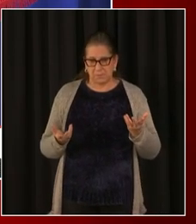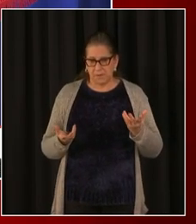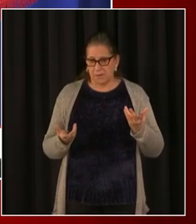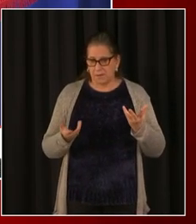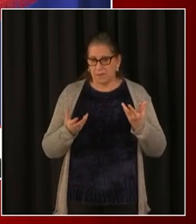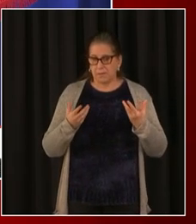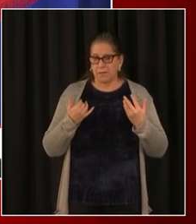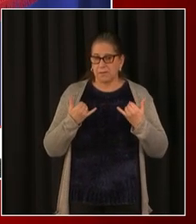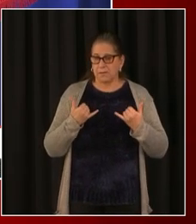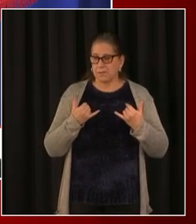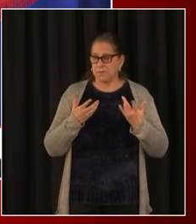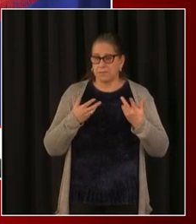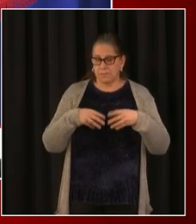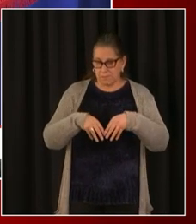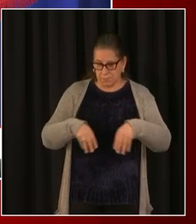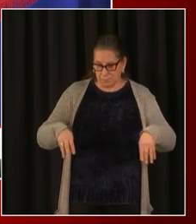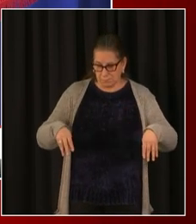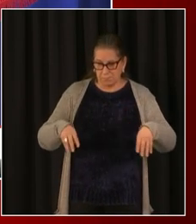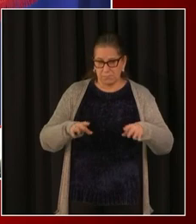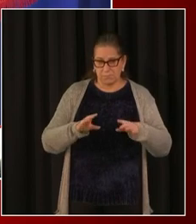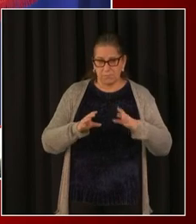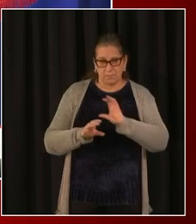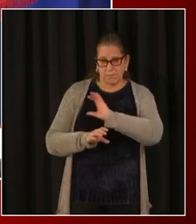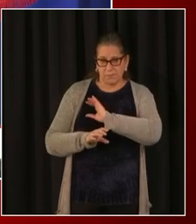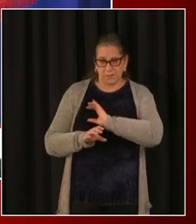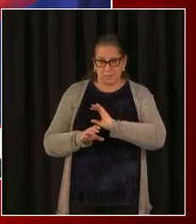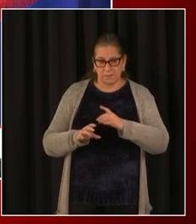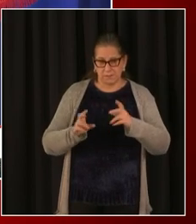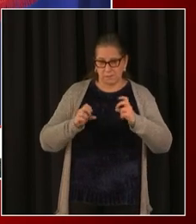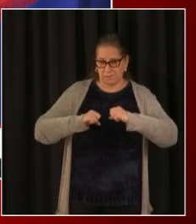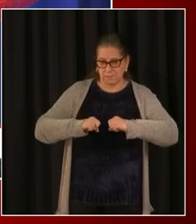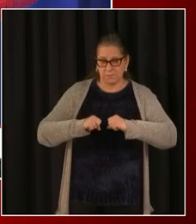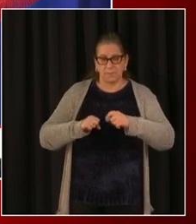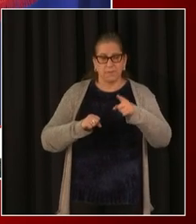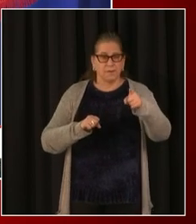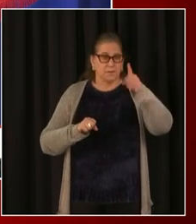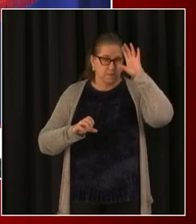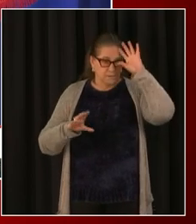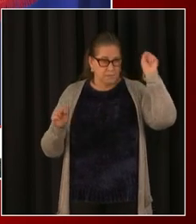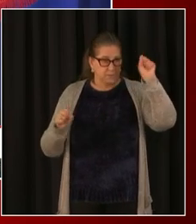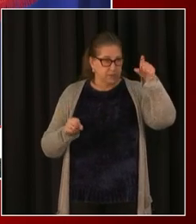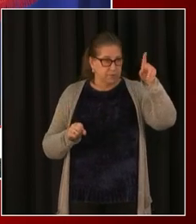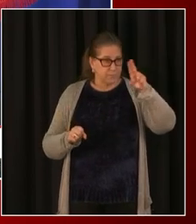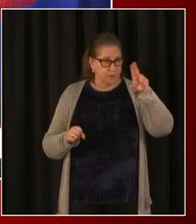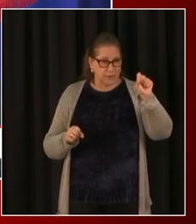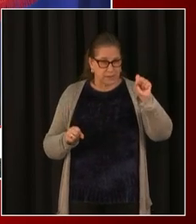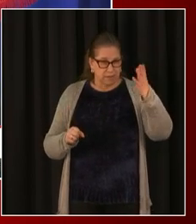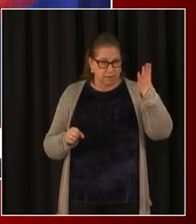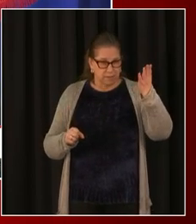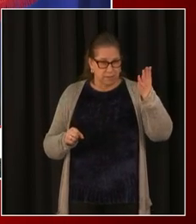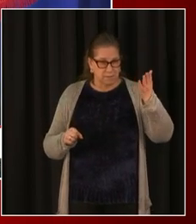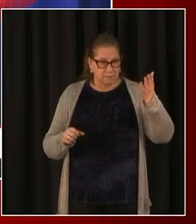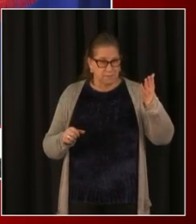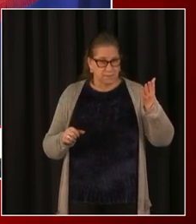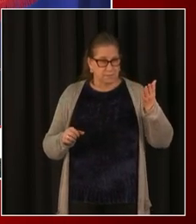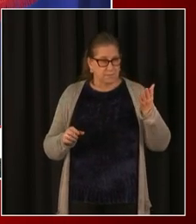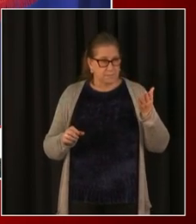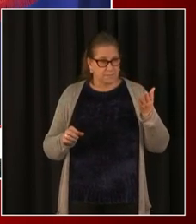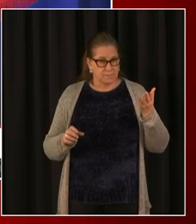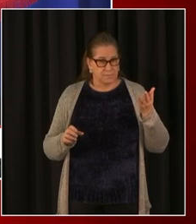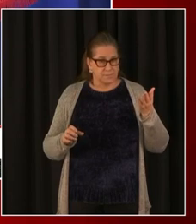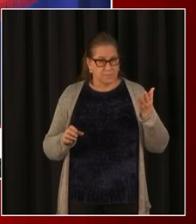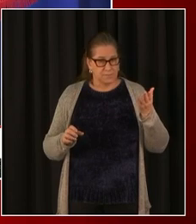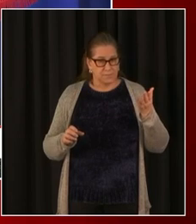up, the President of the United States is laid out in our home rule